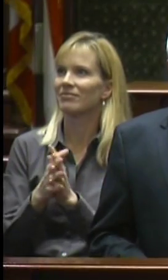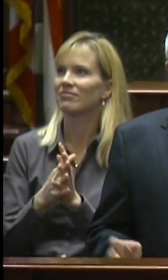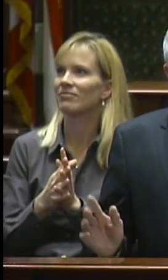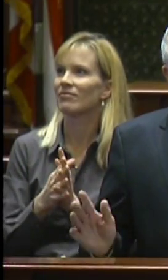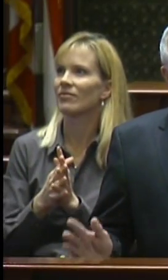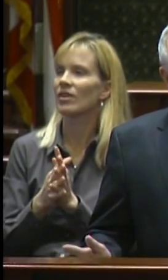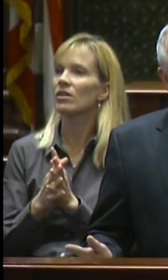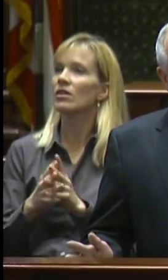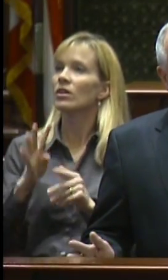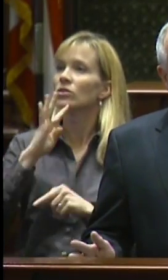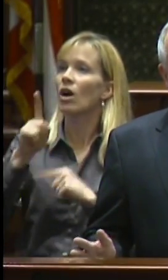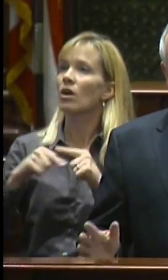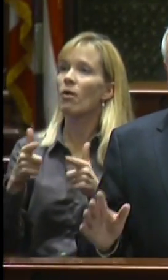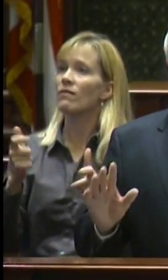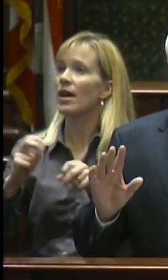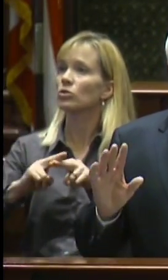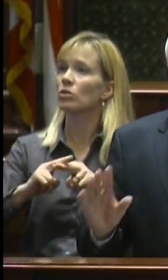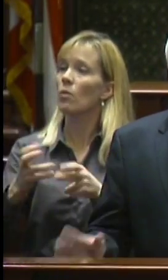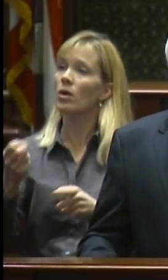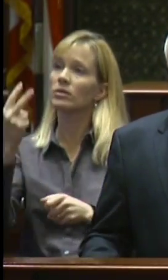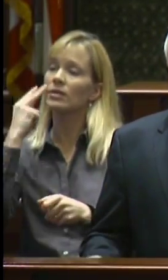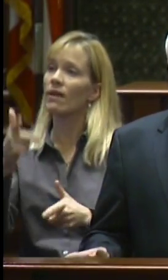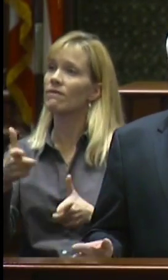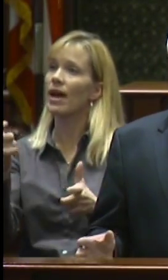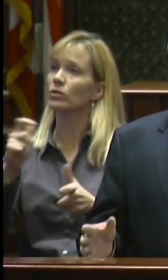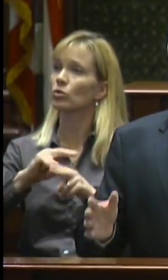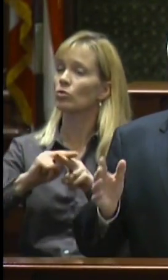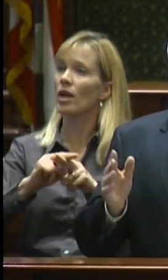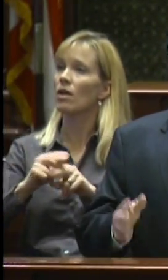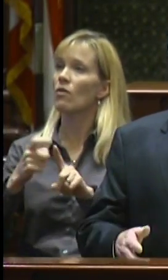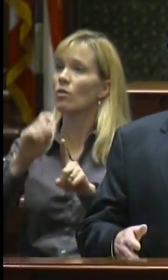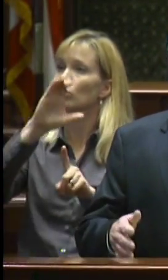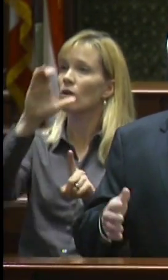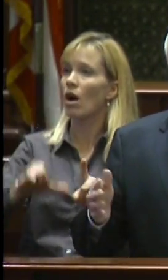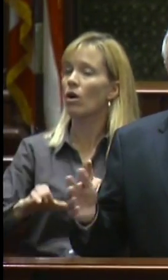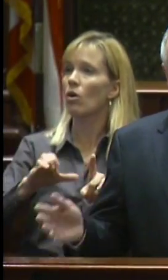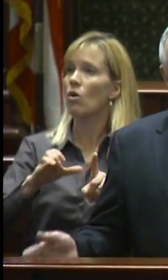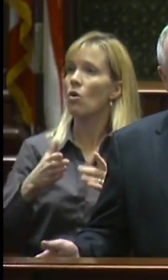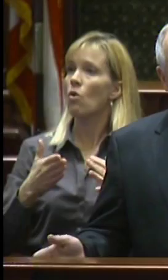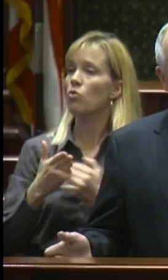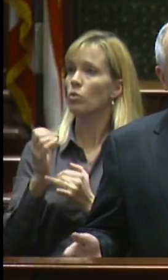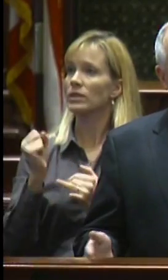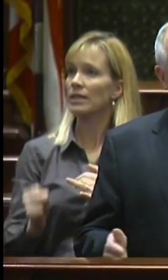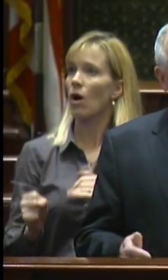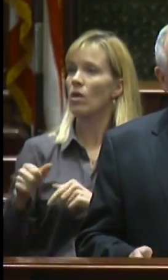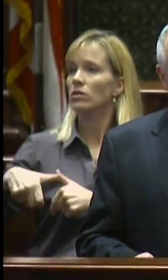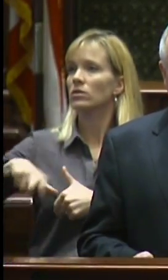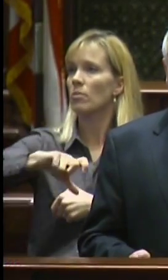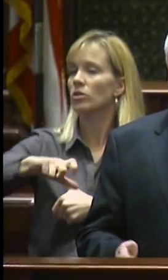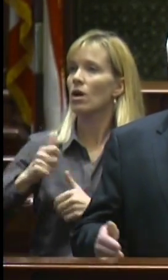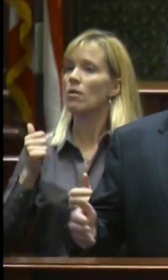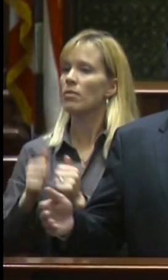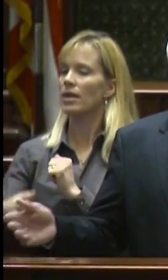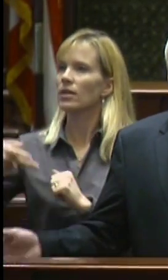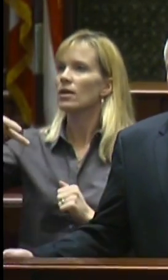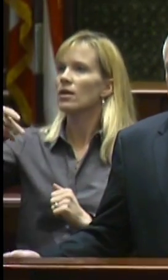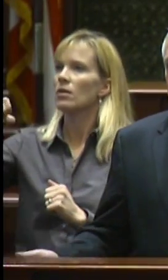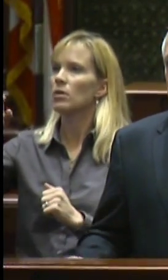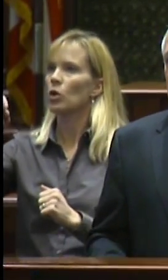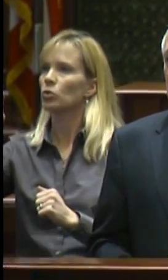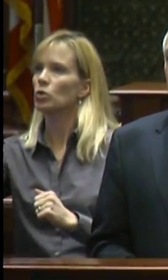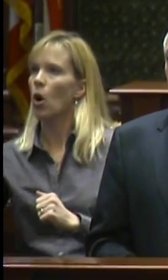When we talk about fast trains, I'd like to see a fast train that goes from Chicago through the south suburbs, past Peatone,